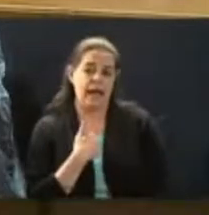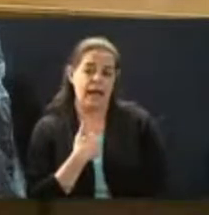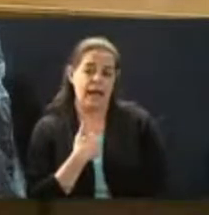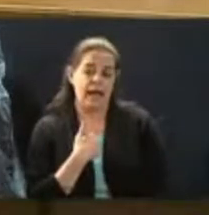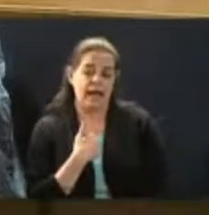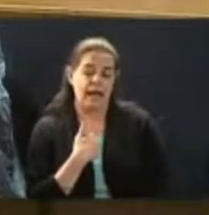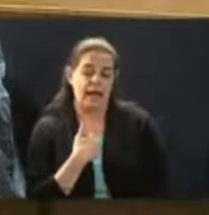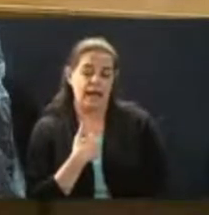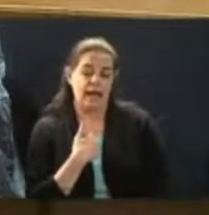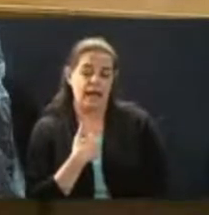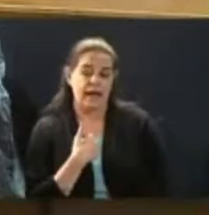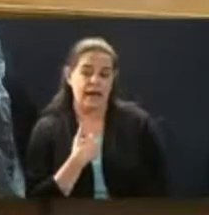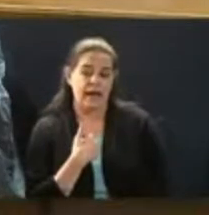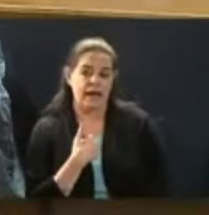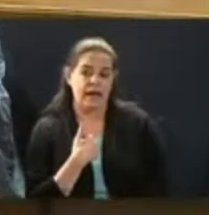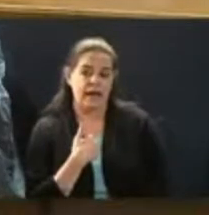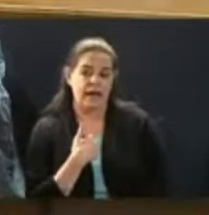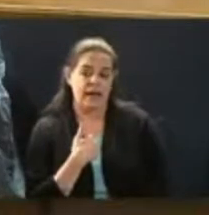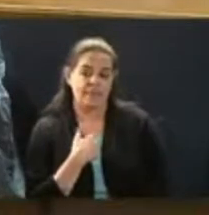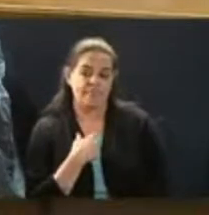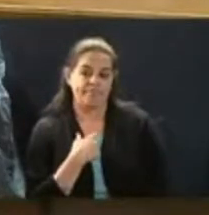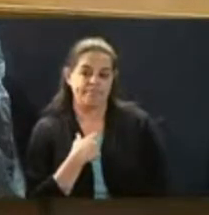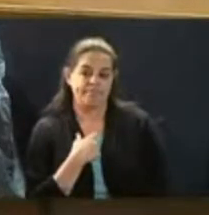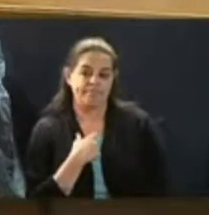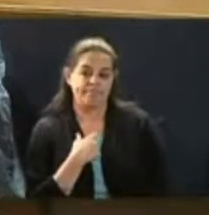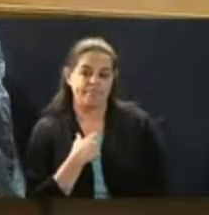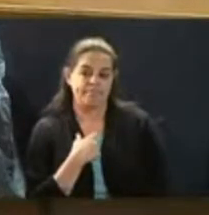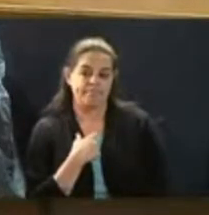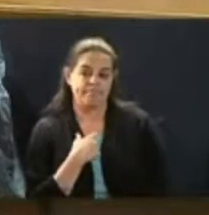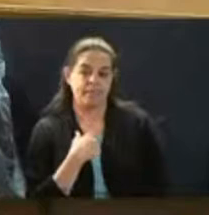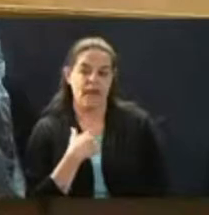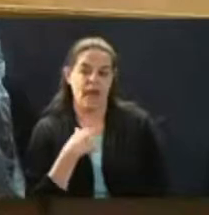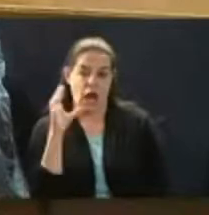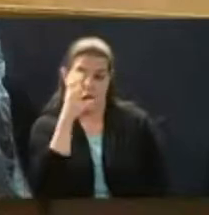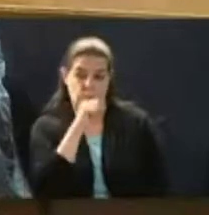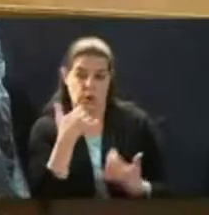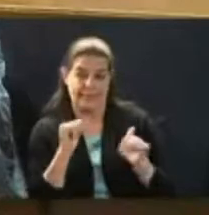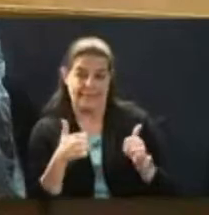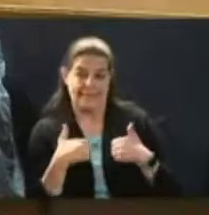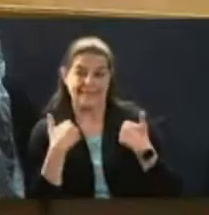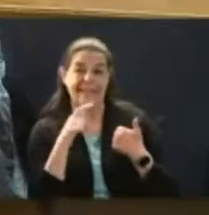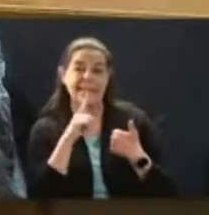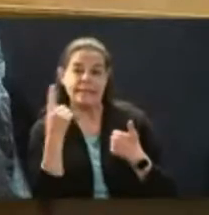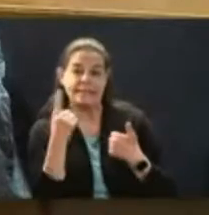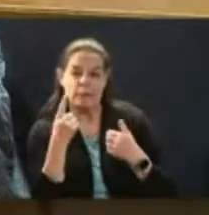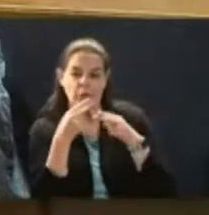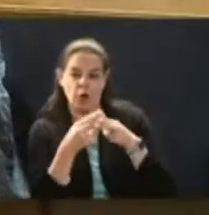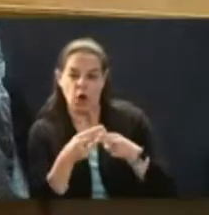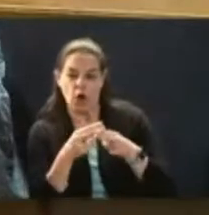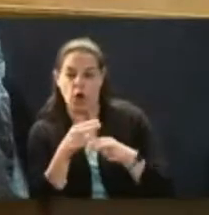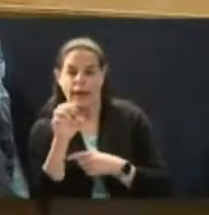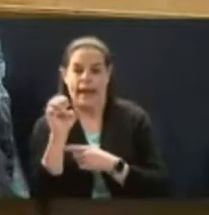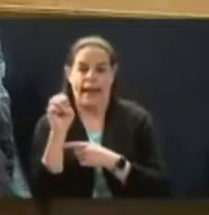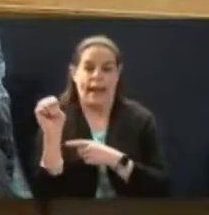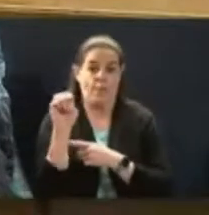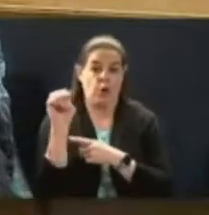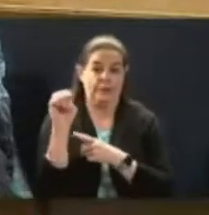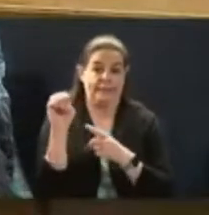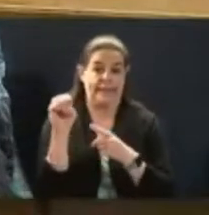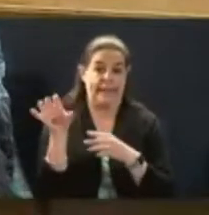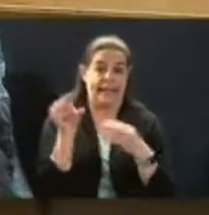still exists. There is such thing as emergency